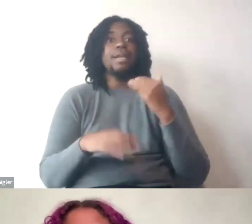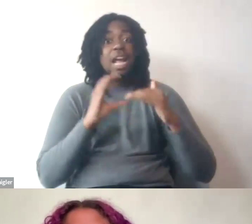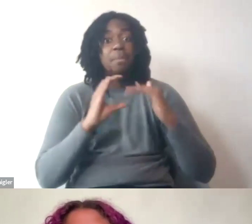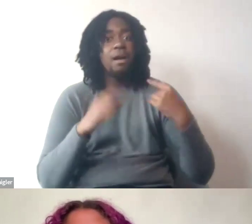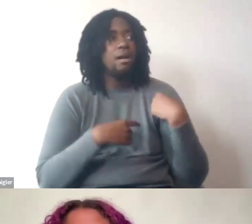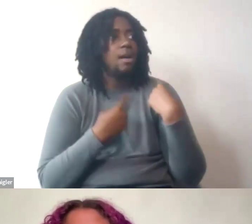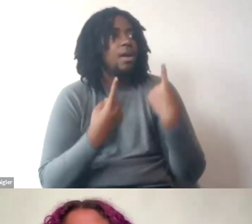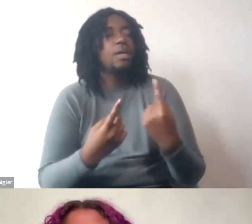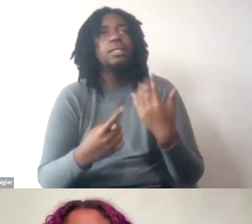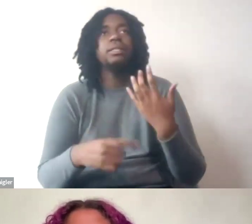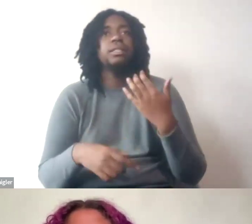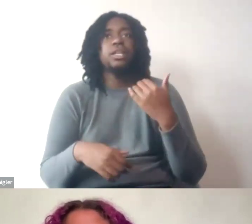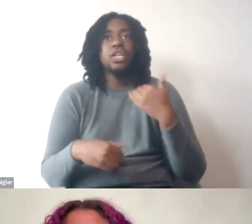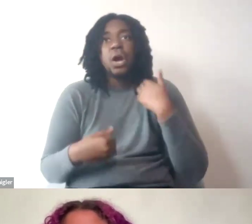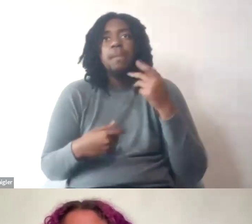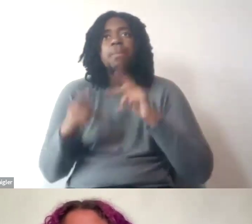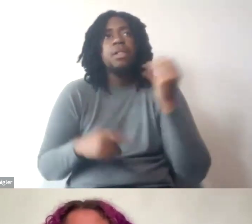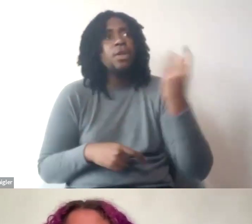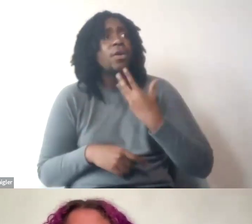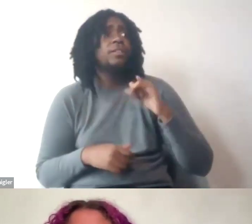like this is the first book I see myself in.